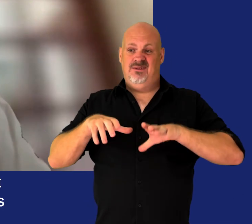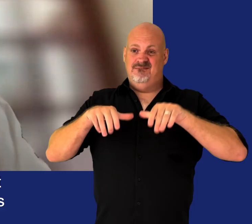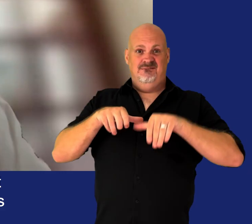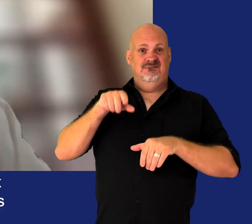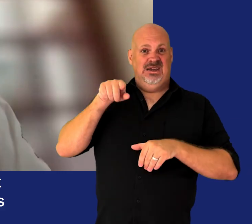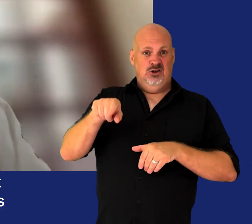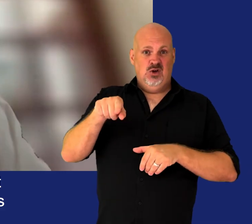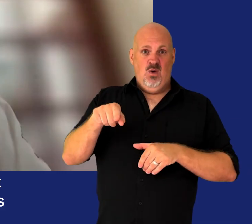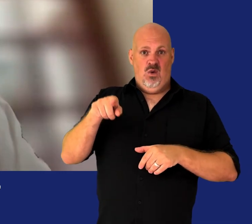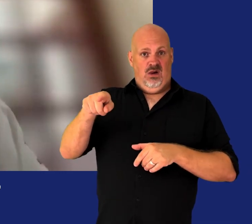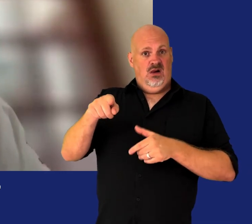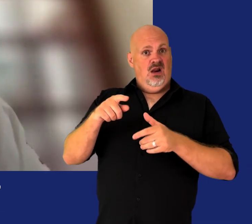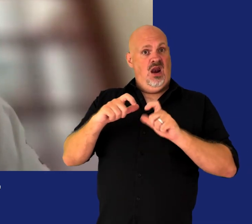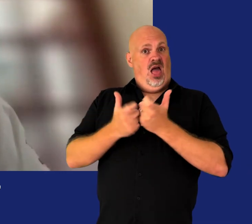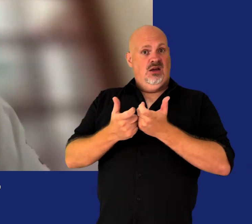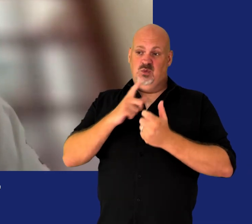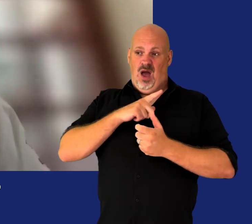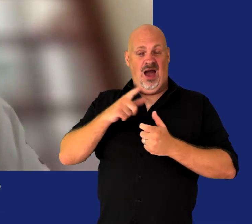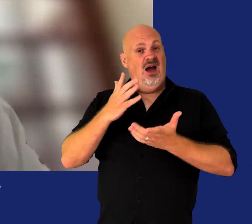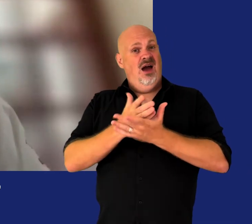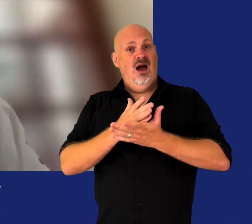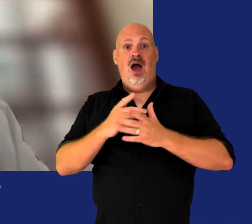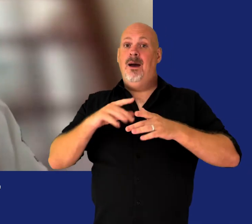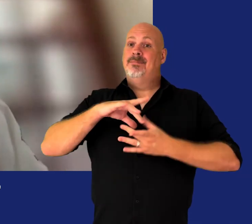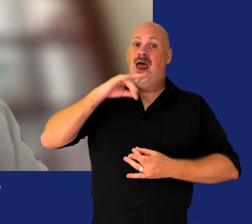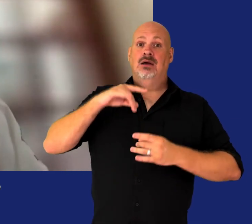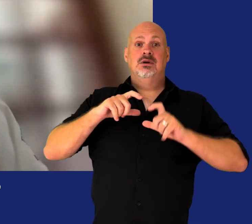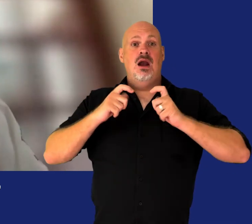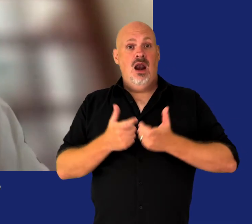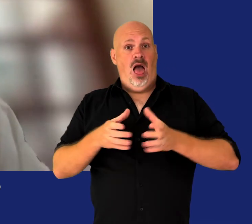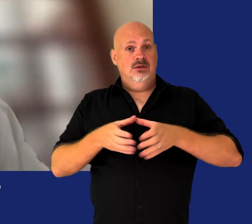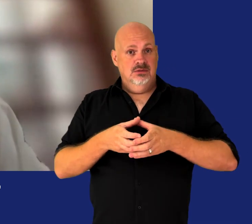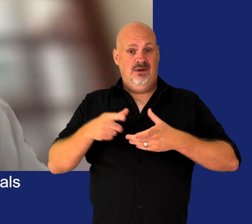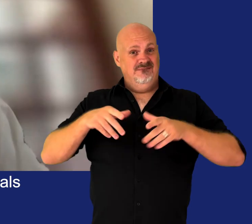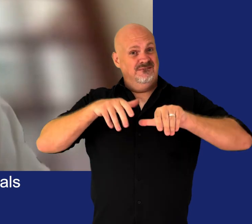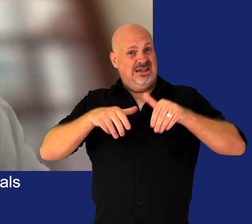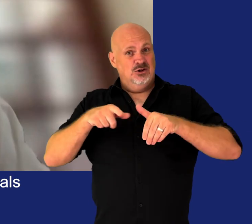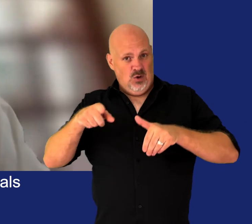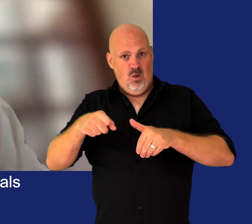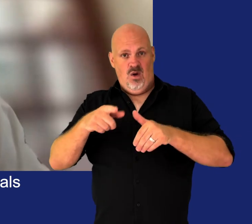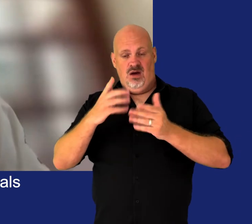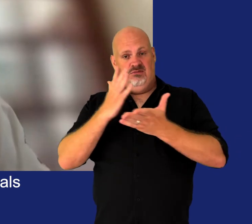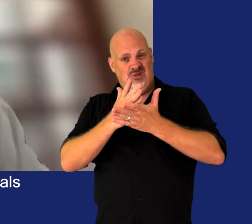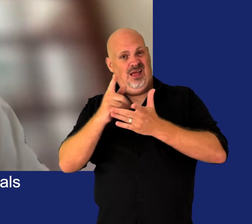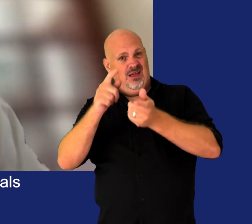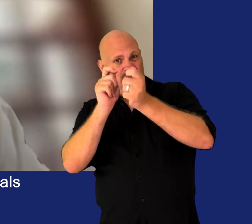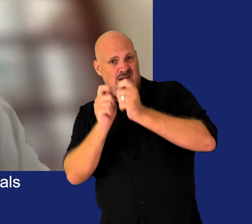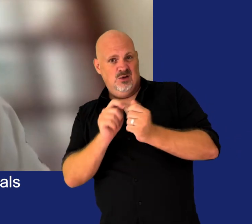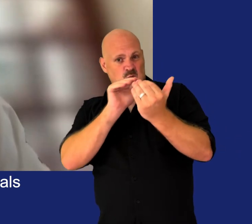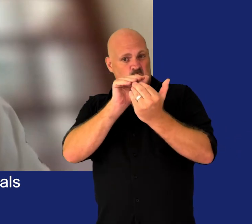with a physio who takes the class, because it's a physio-led Pilates class, and explained that the class was tailored